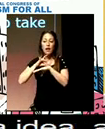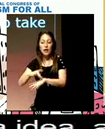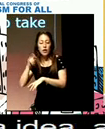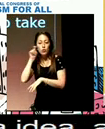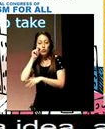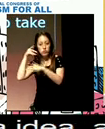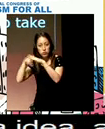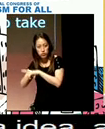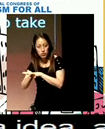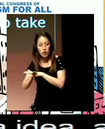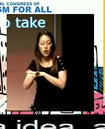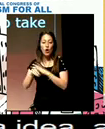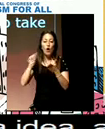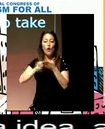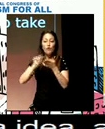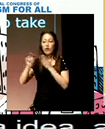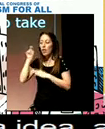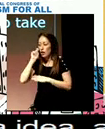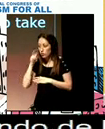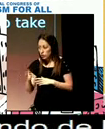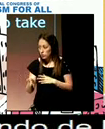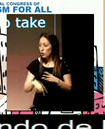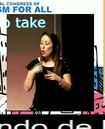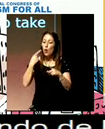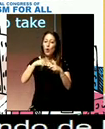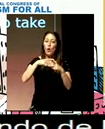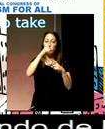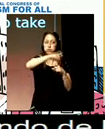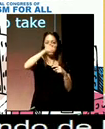So I mentioned web pages, tourist guides,